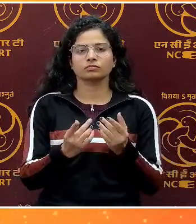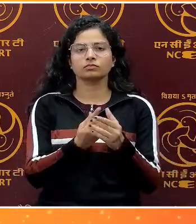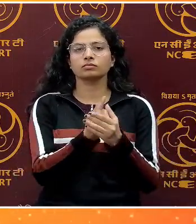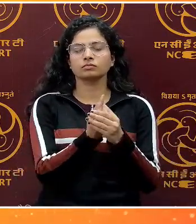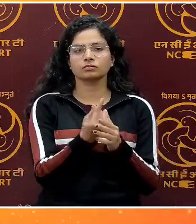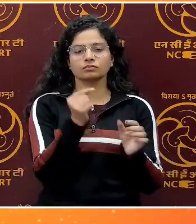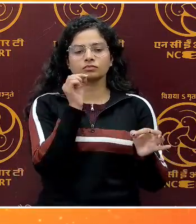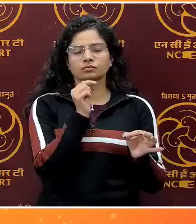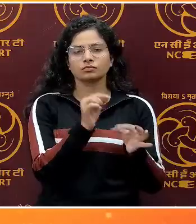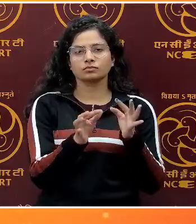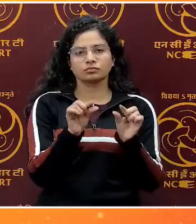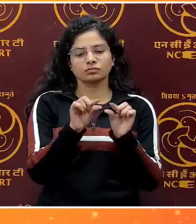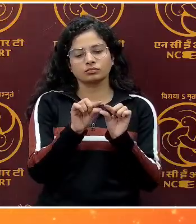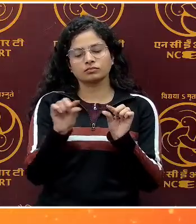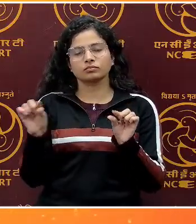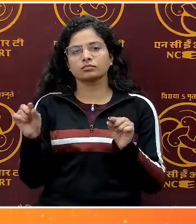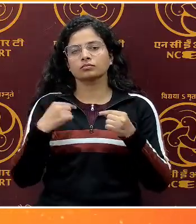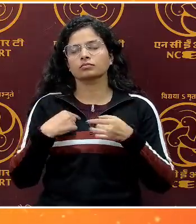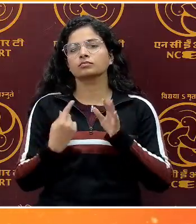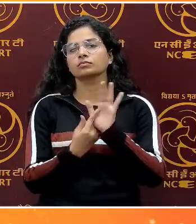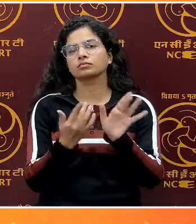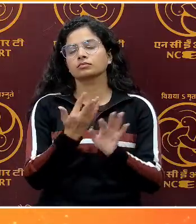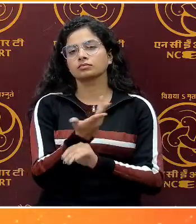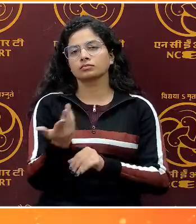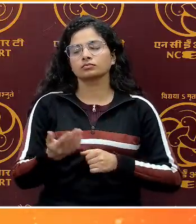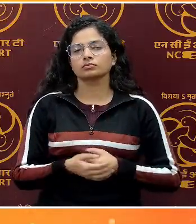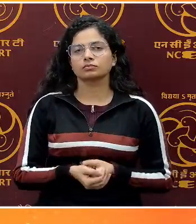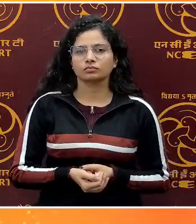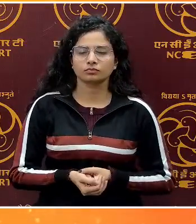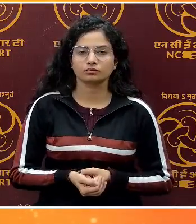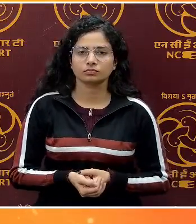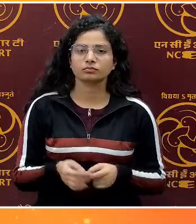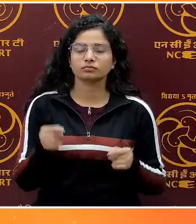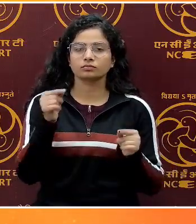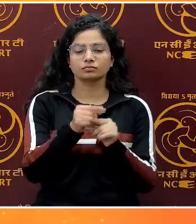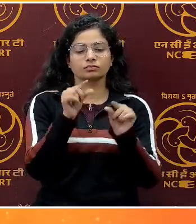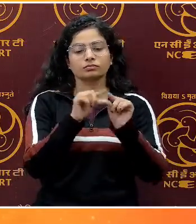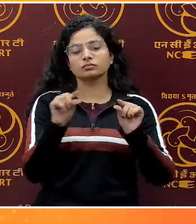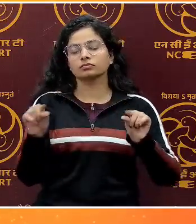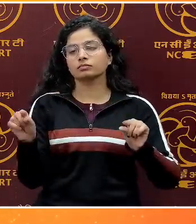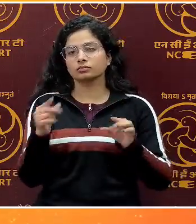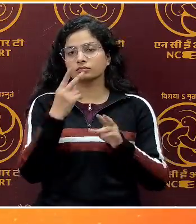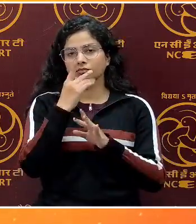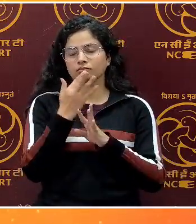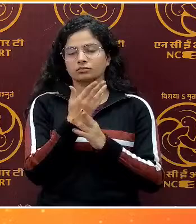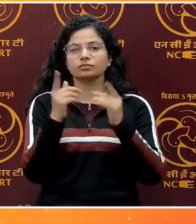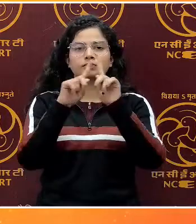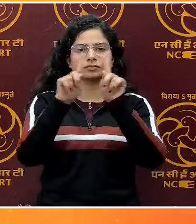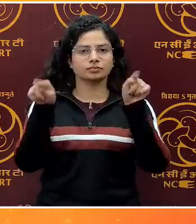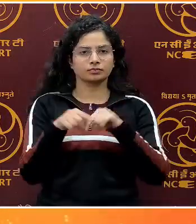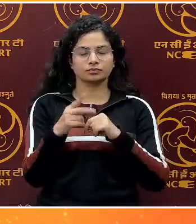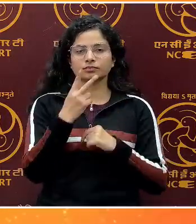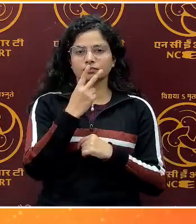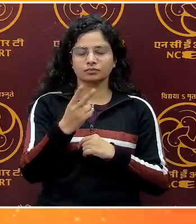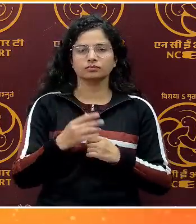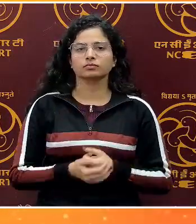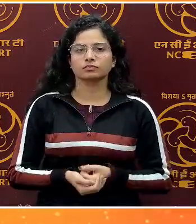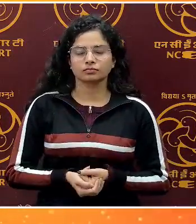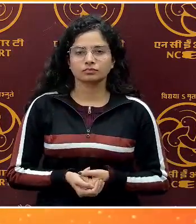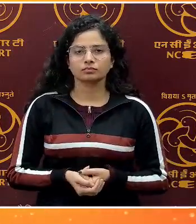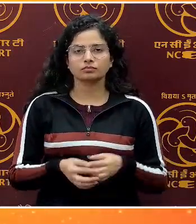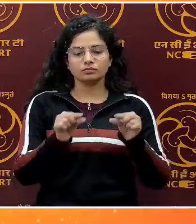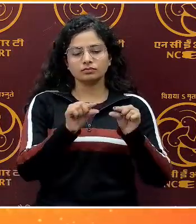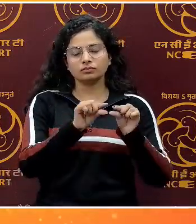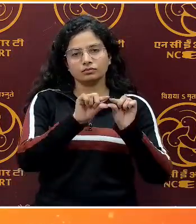just take a straw. I'll just show you how it is done. Okay. And through the straw, we see like this. And then we just tilt the